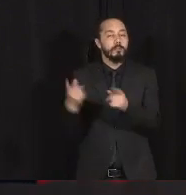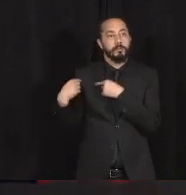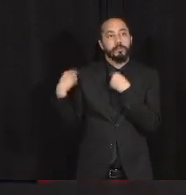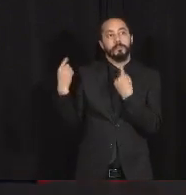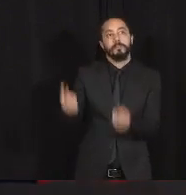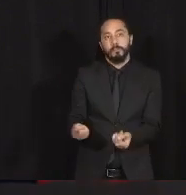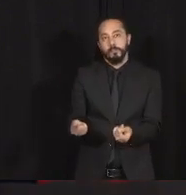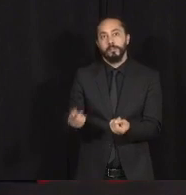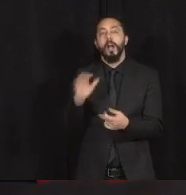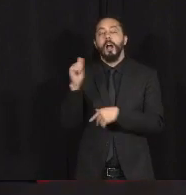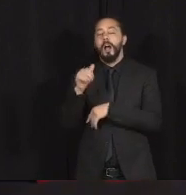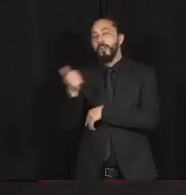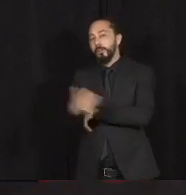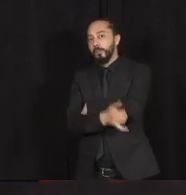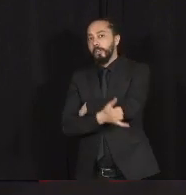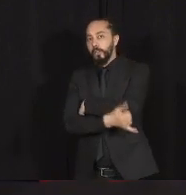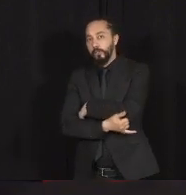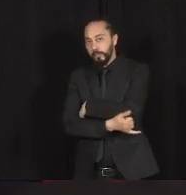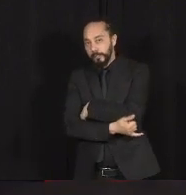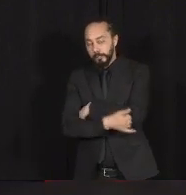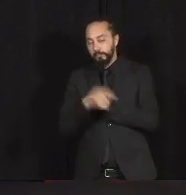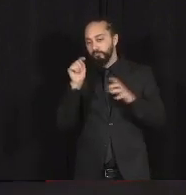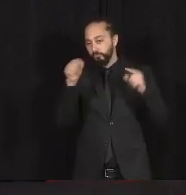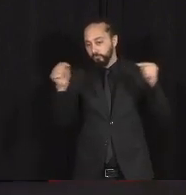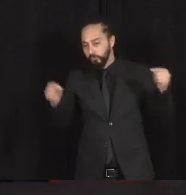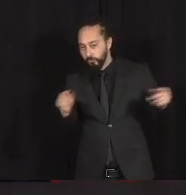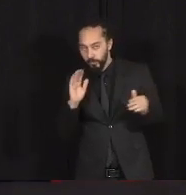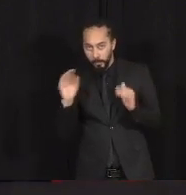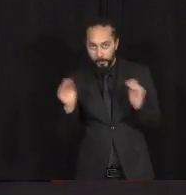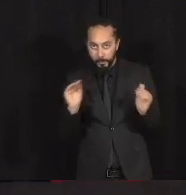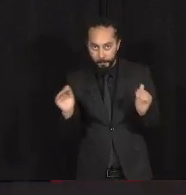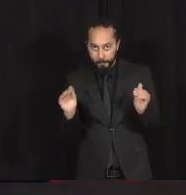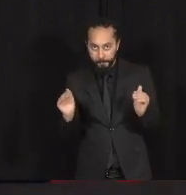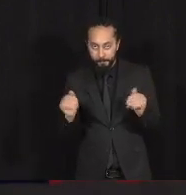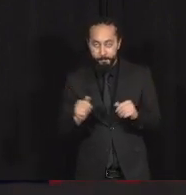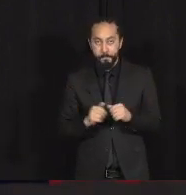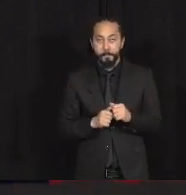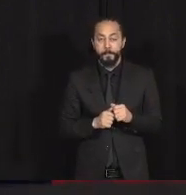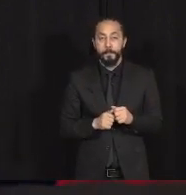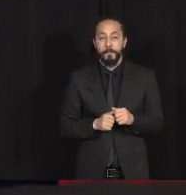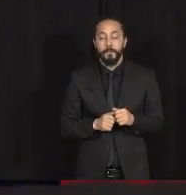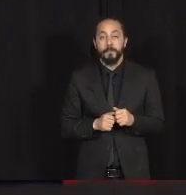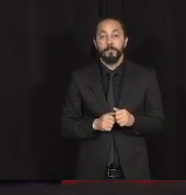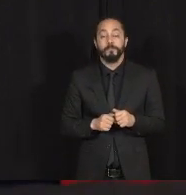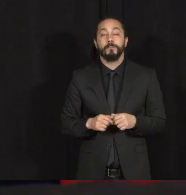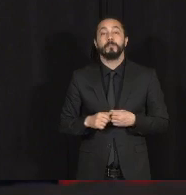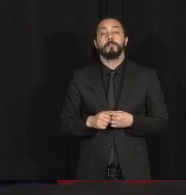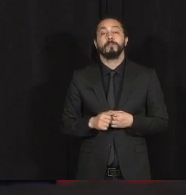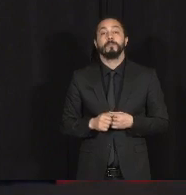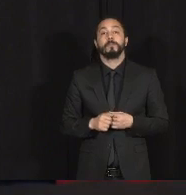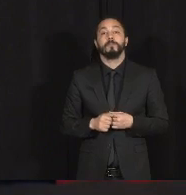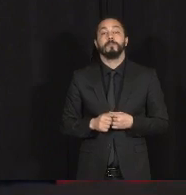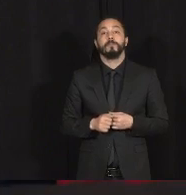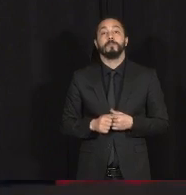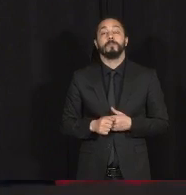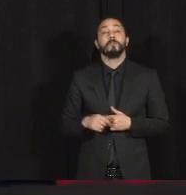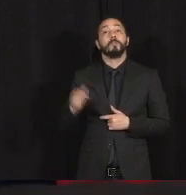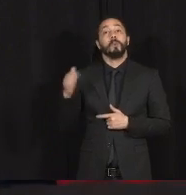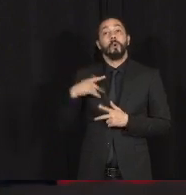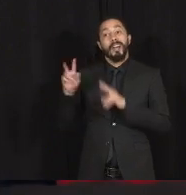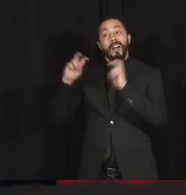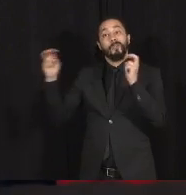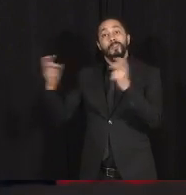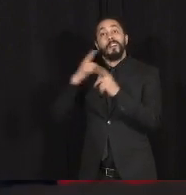so the presentation to the command of what at that time was